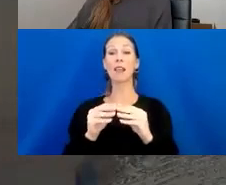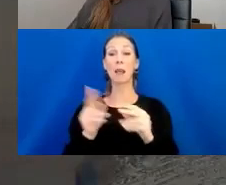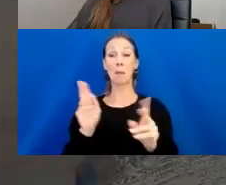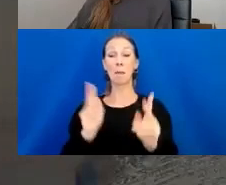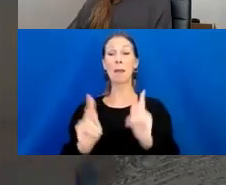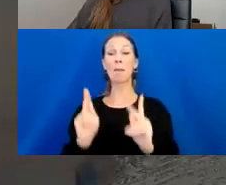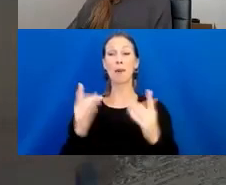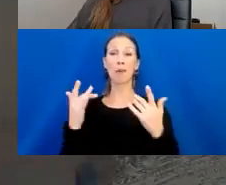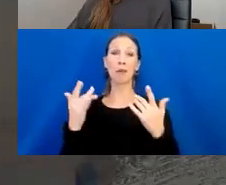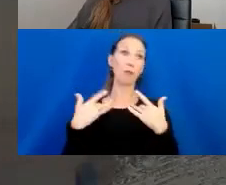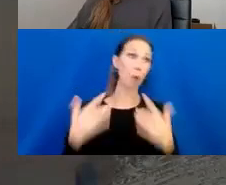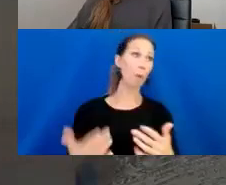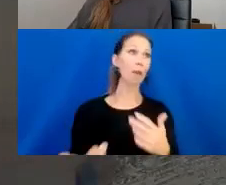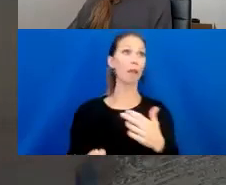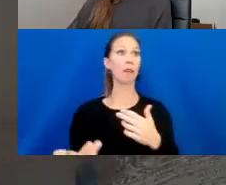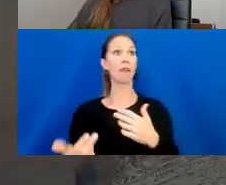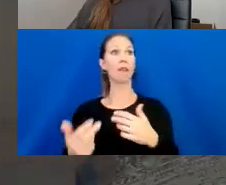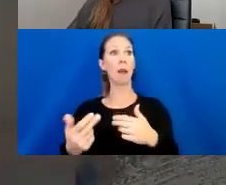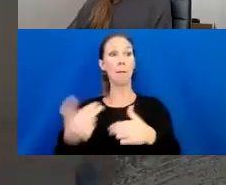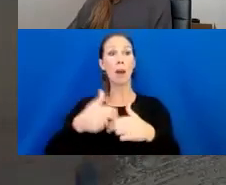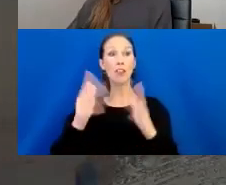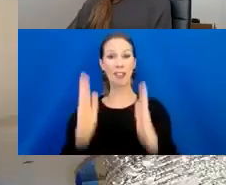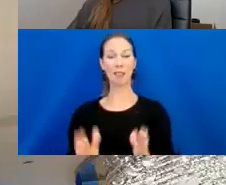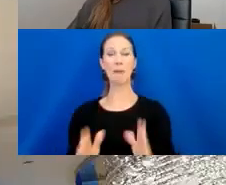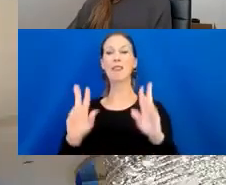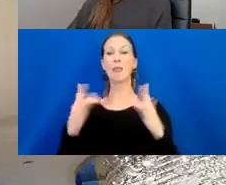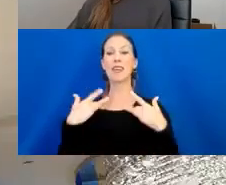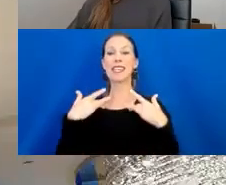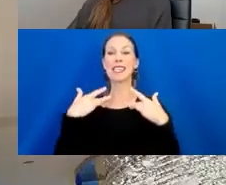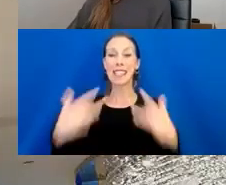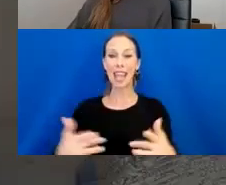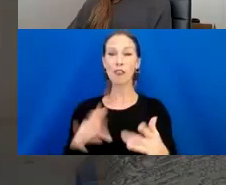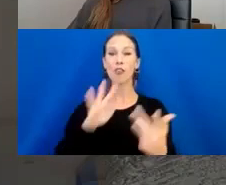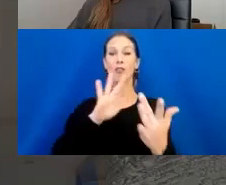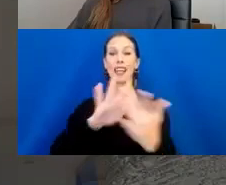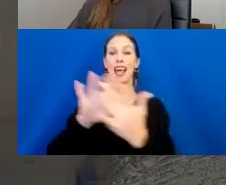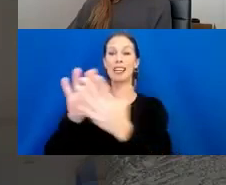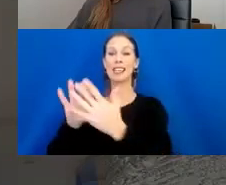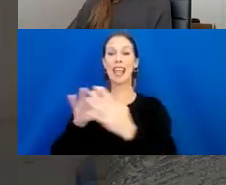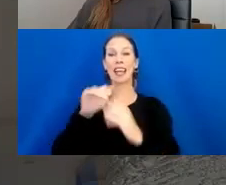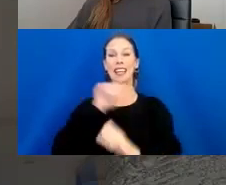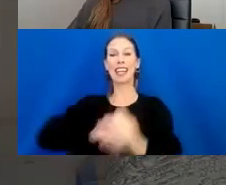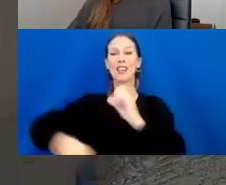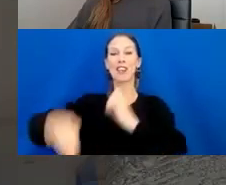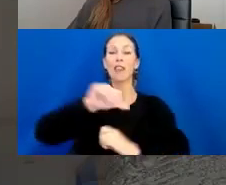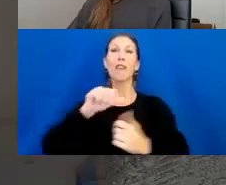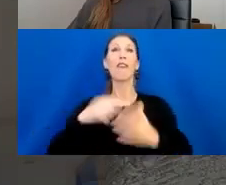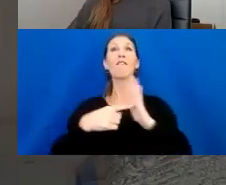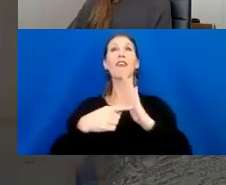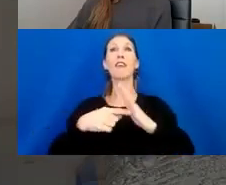each other. And I suppose in a couple of years ago, that would have been scheduling a conference call,